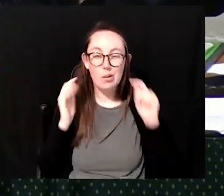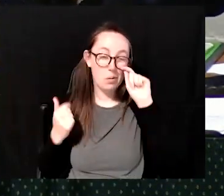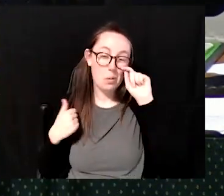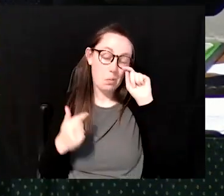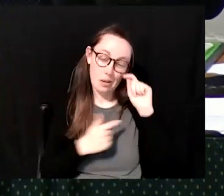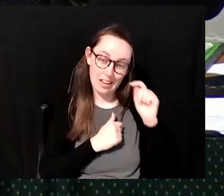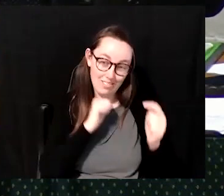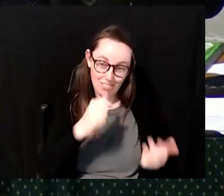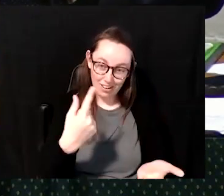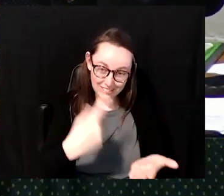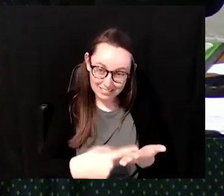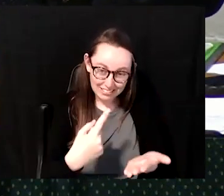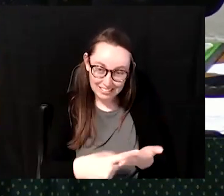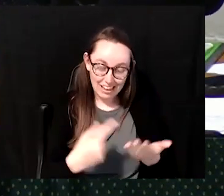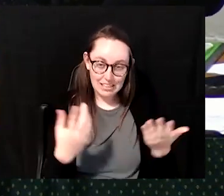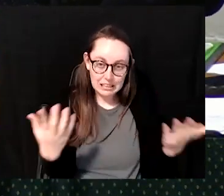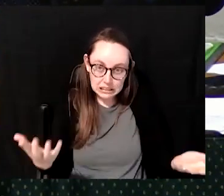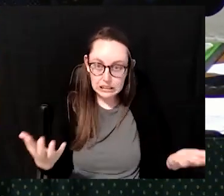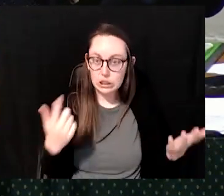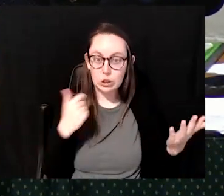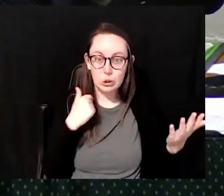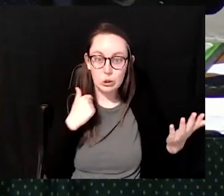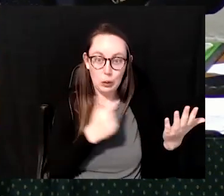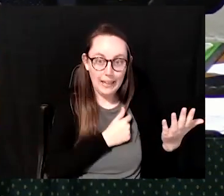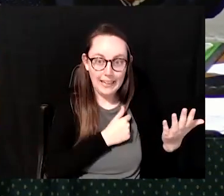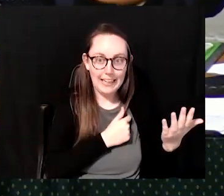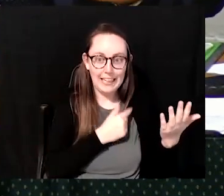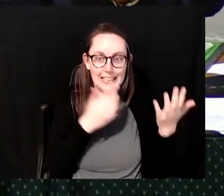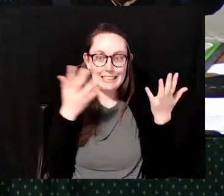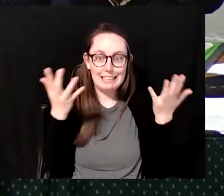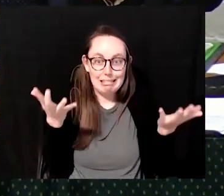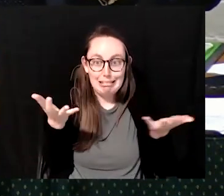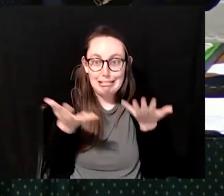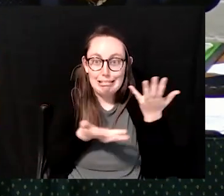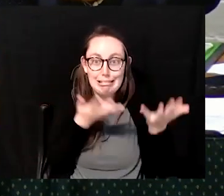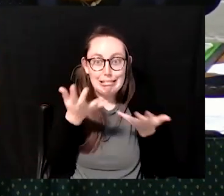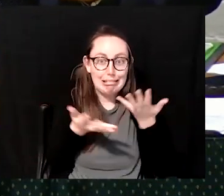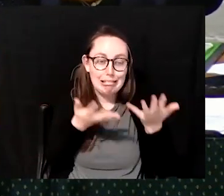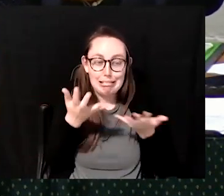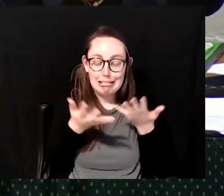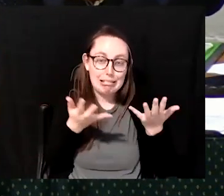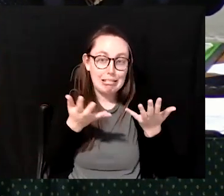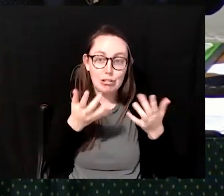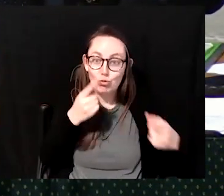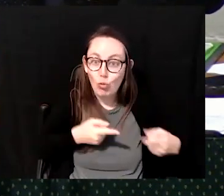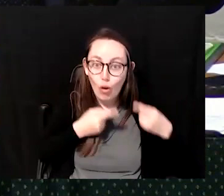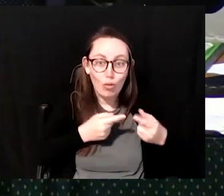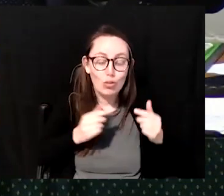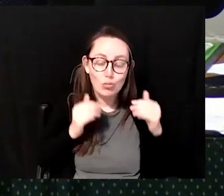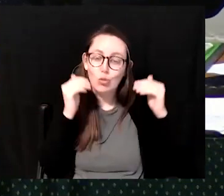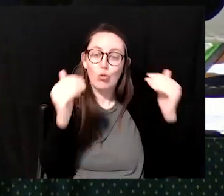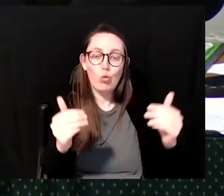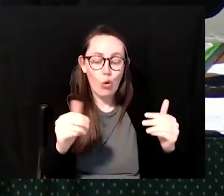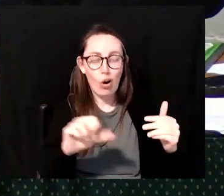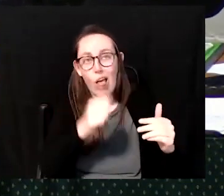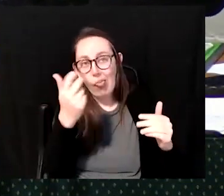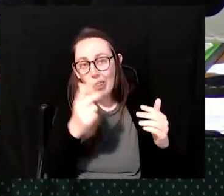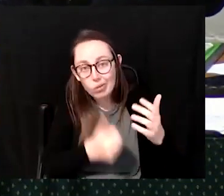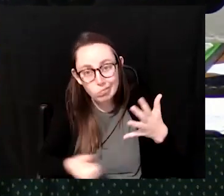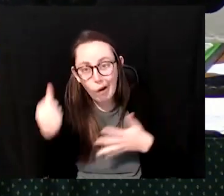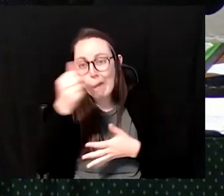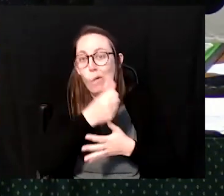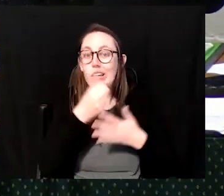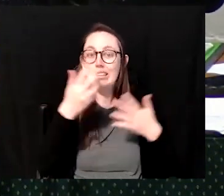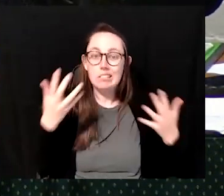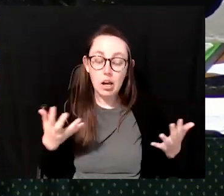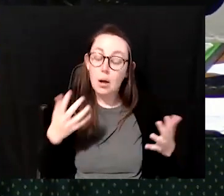but there isn't really a home for this work in the town government um I do believe that this board